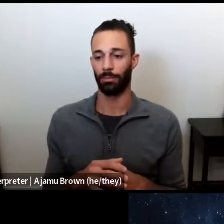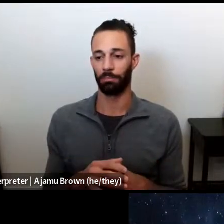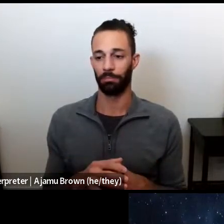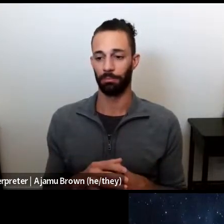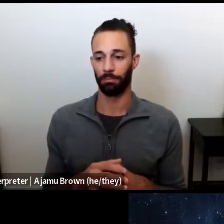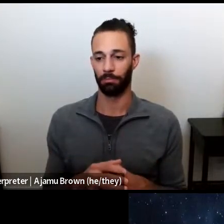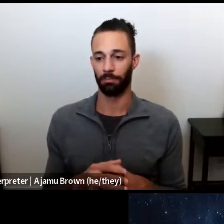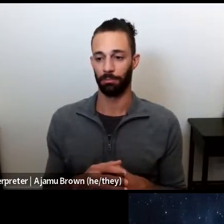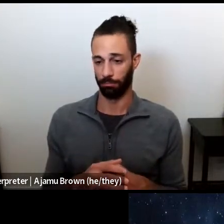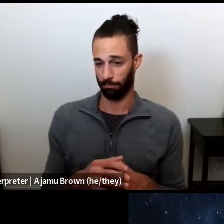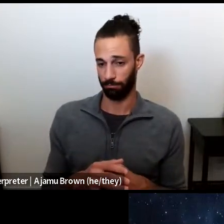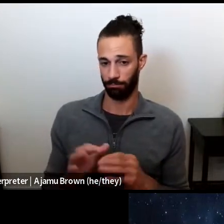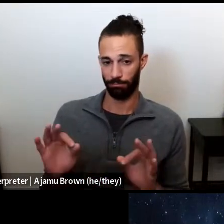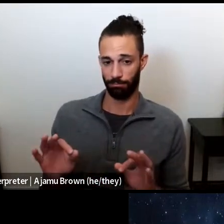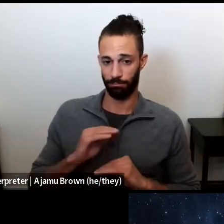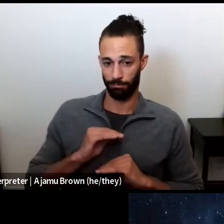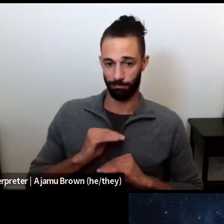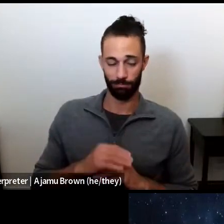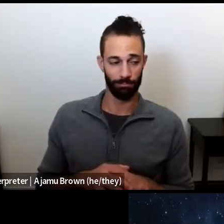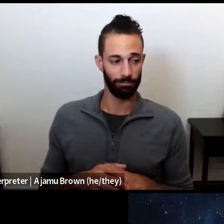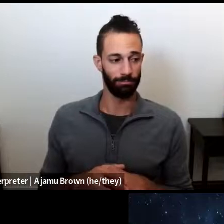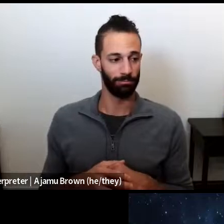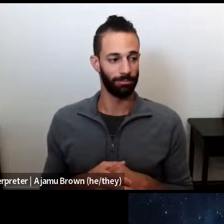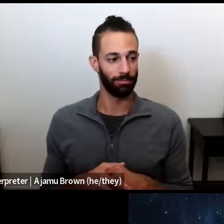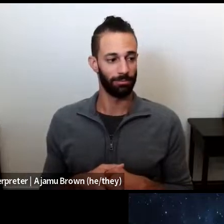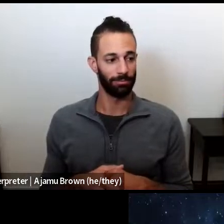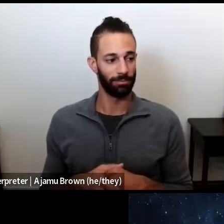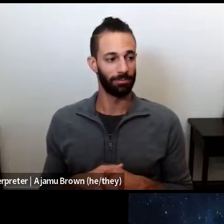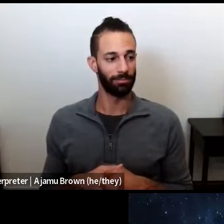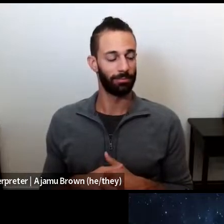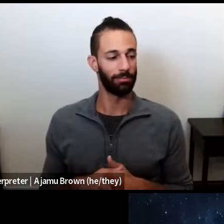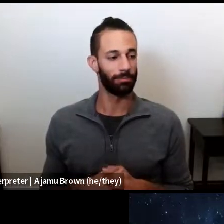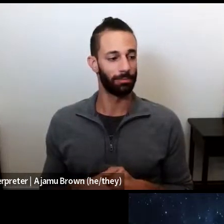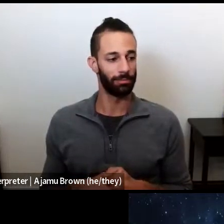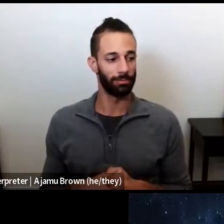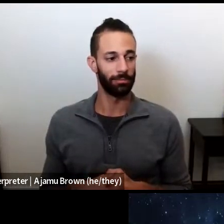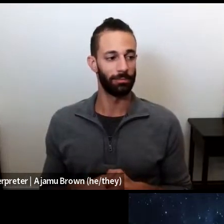Did I do enough to y'all? You okay? All